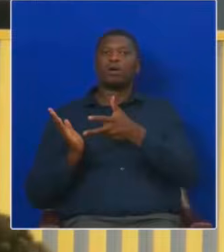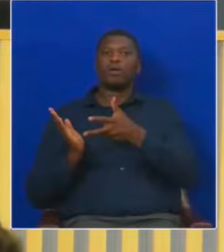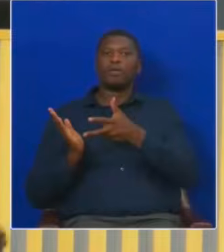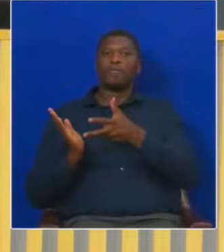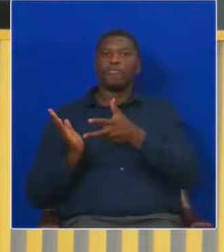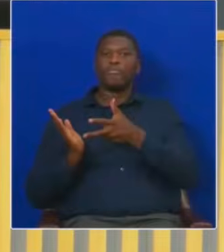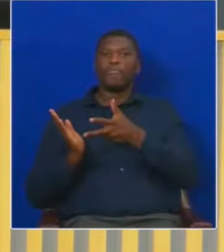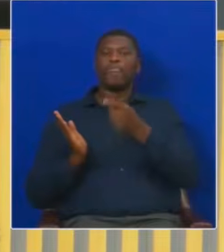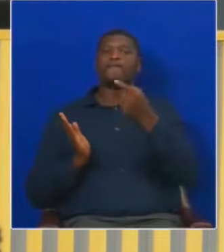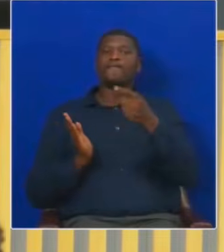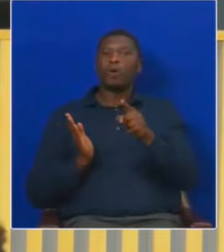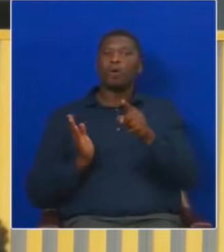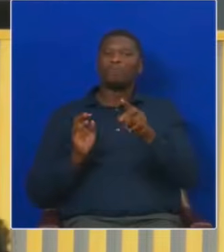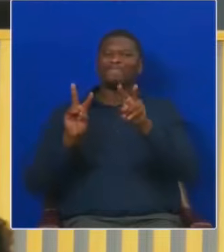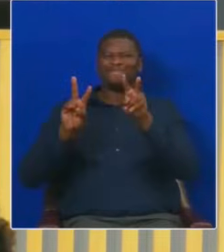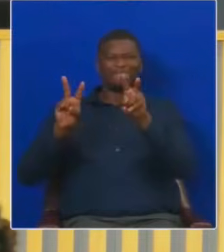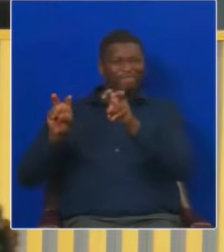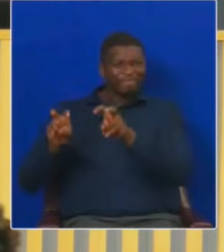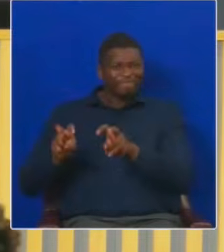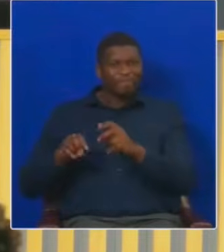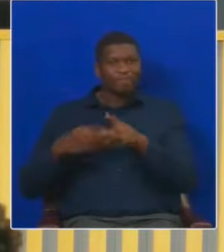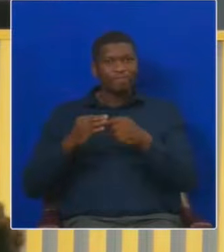inquiry